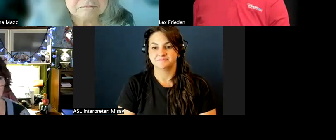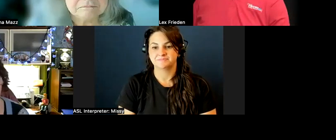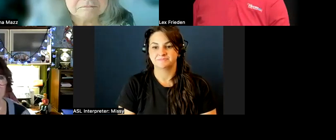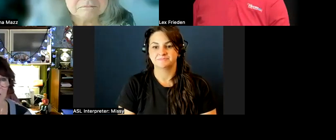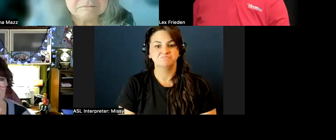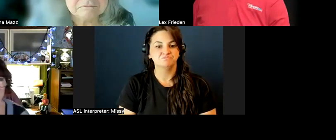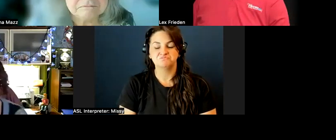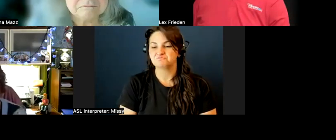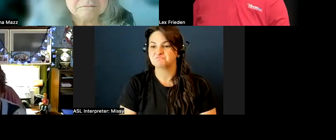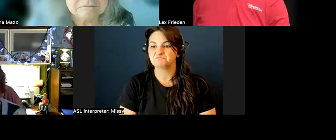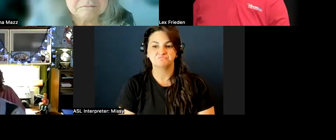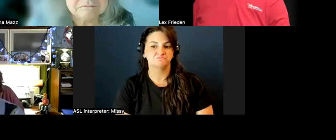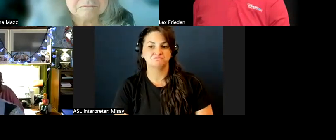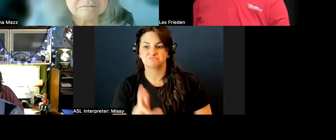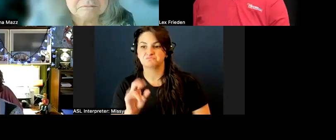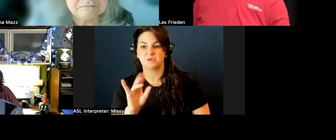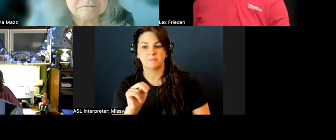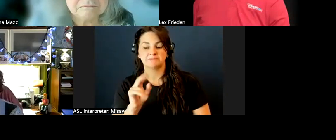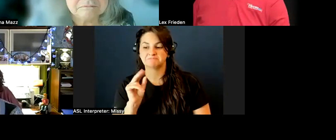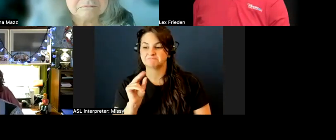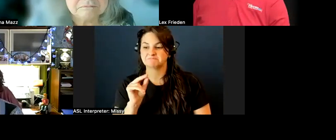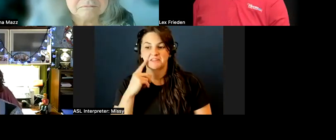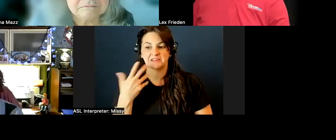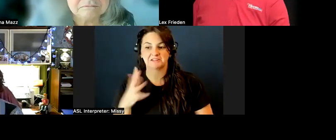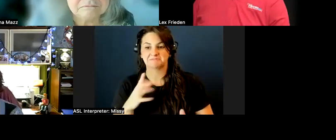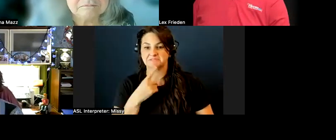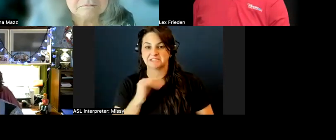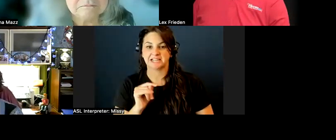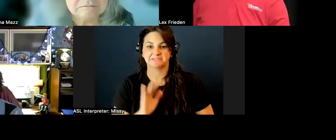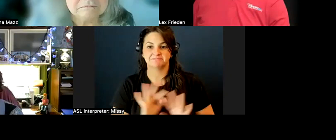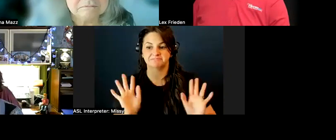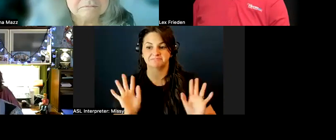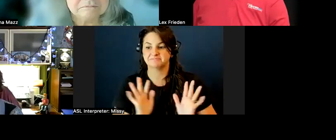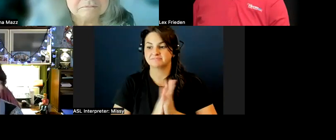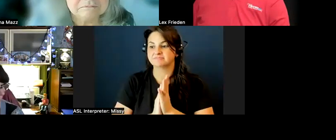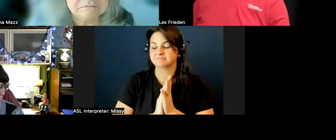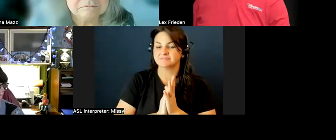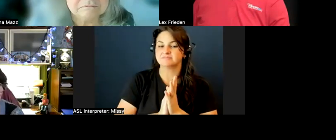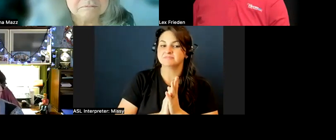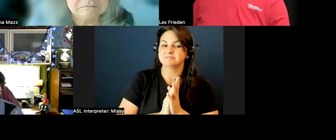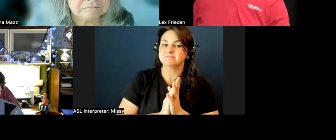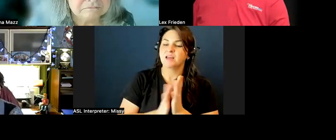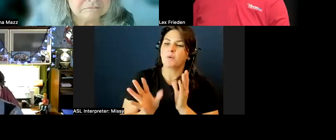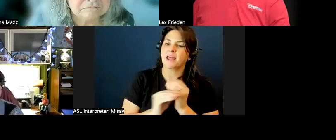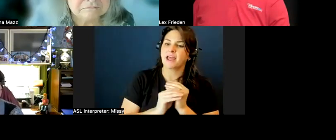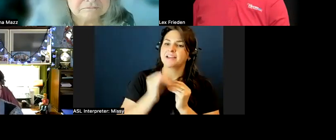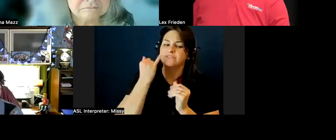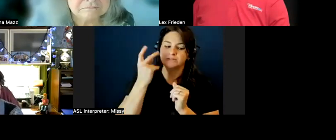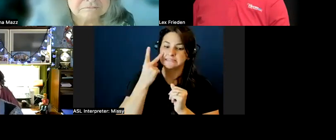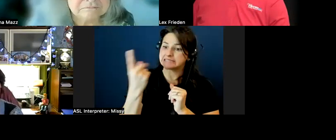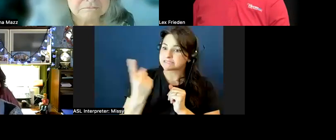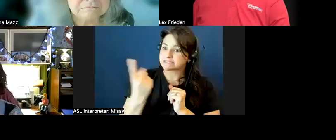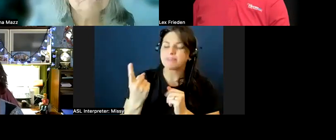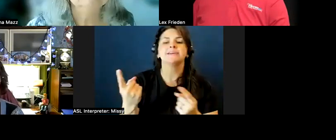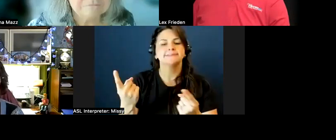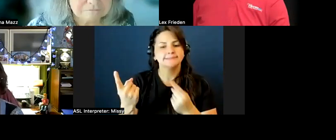that? No, I think she said it. I just want to add, if you see something, say